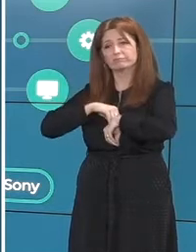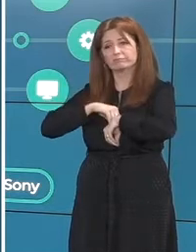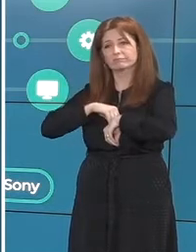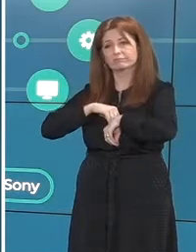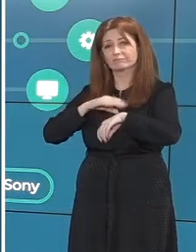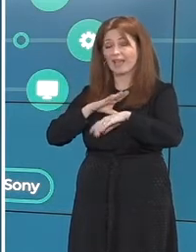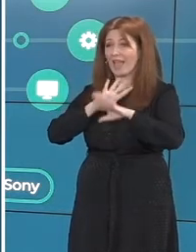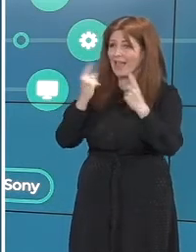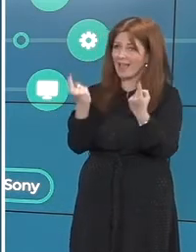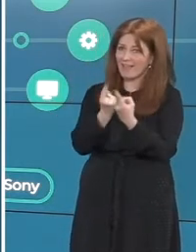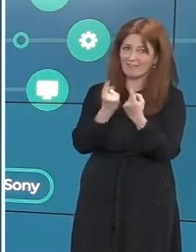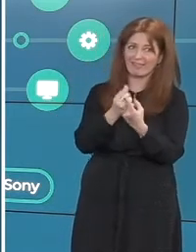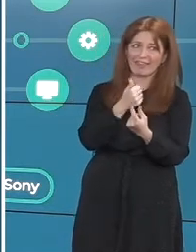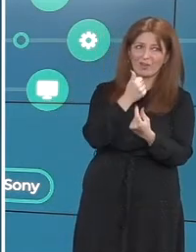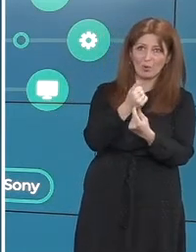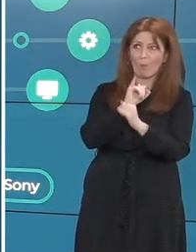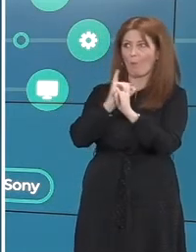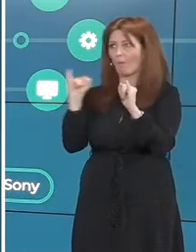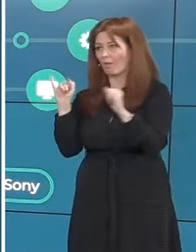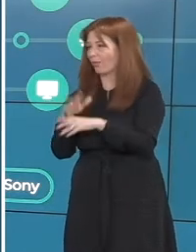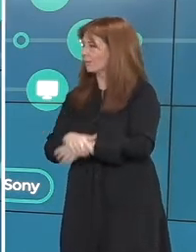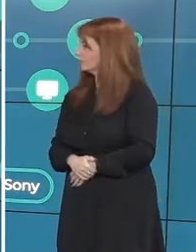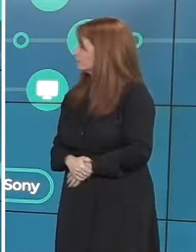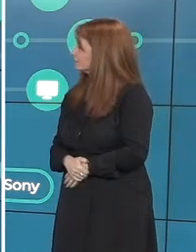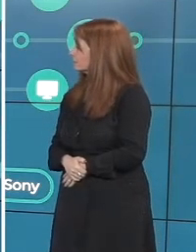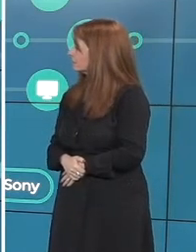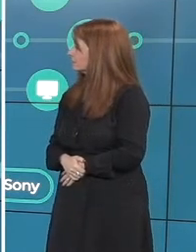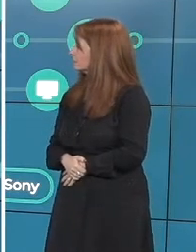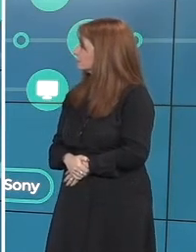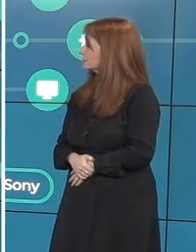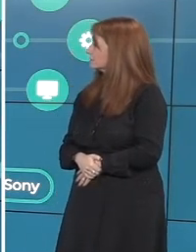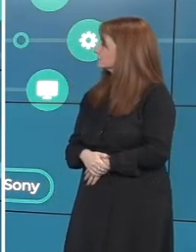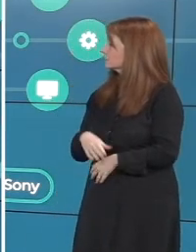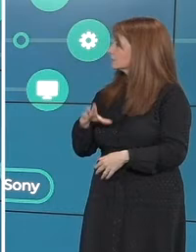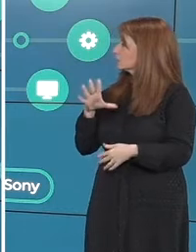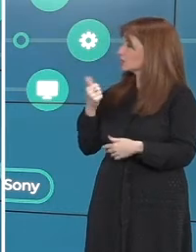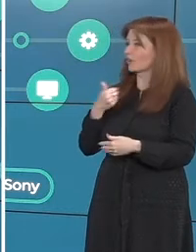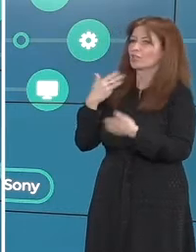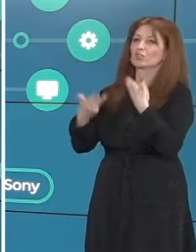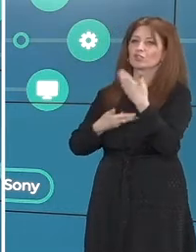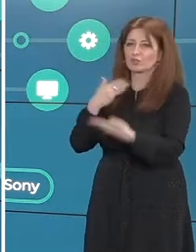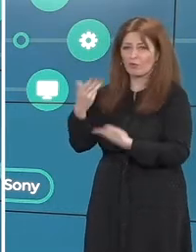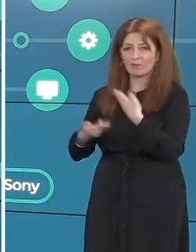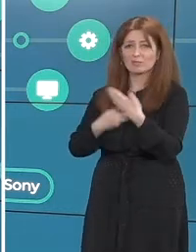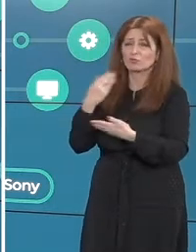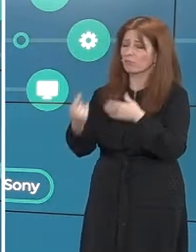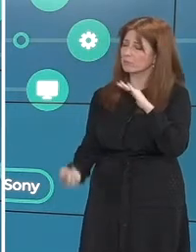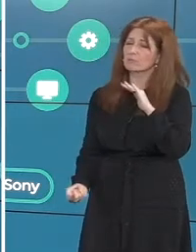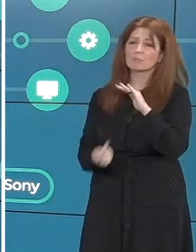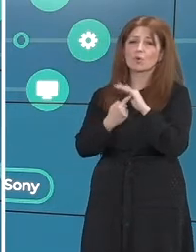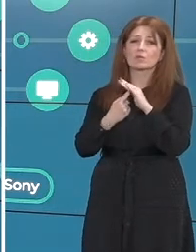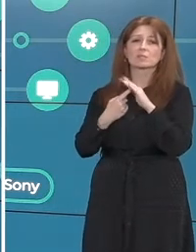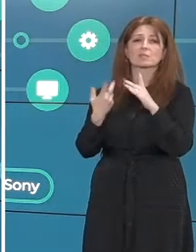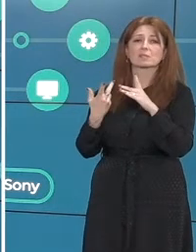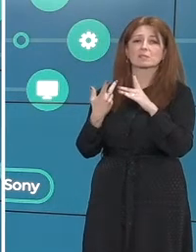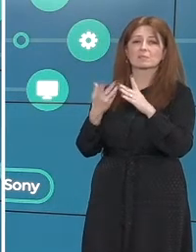and ugly and figure it out. Yeah. And the nice thing is it provides you the stories. Earlier today we heard about stories, how important stories are for bringing